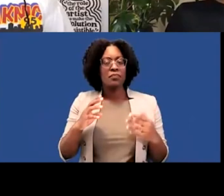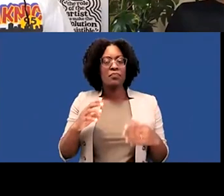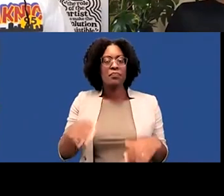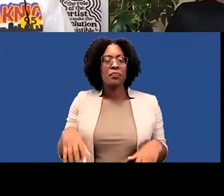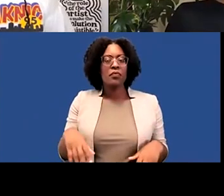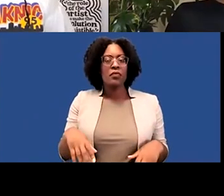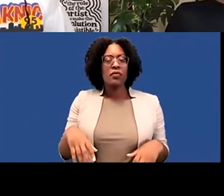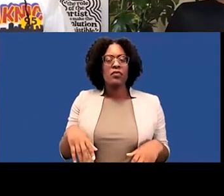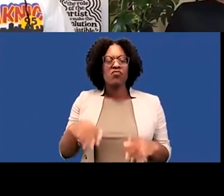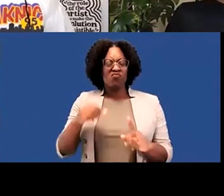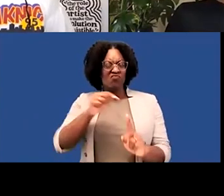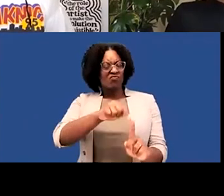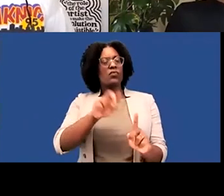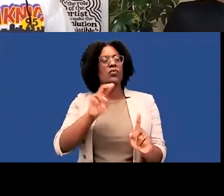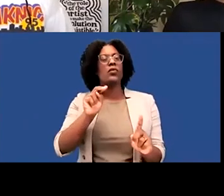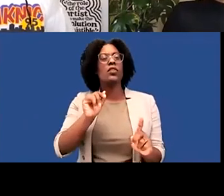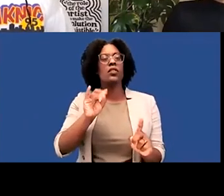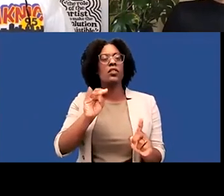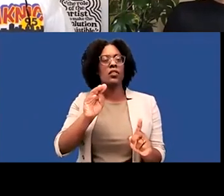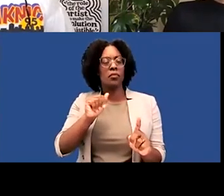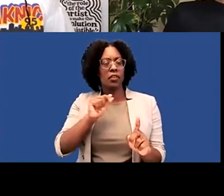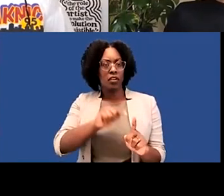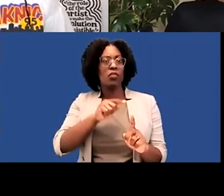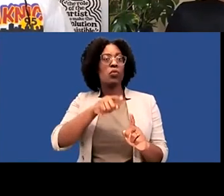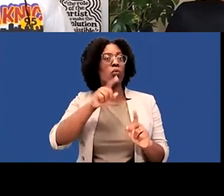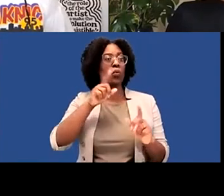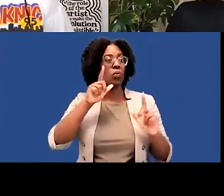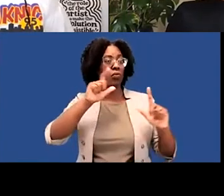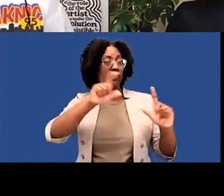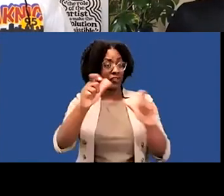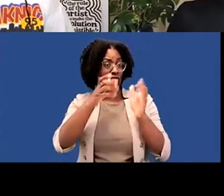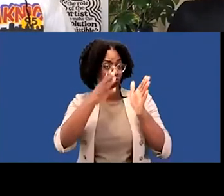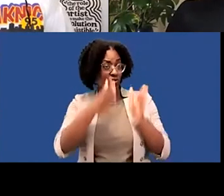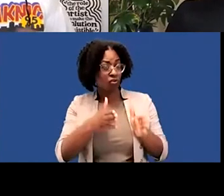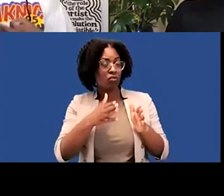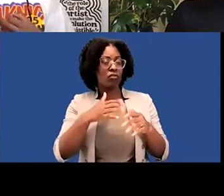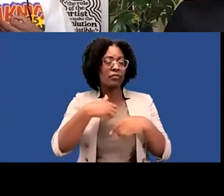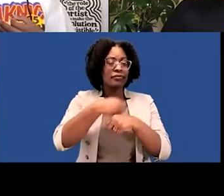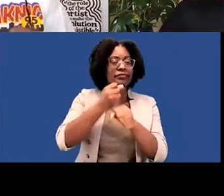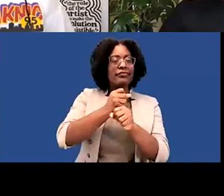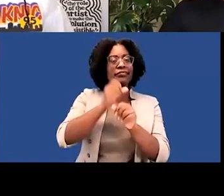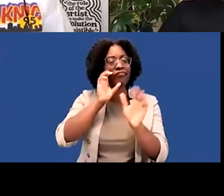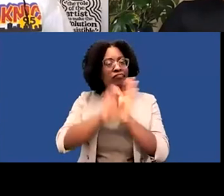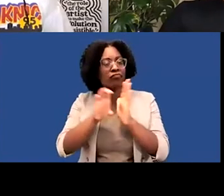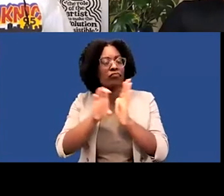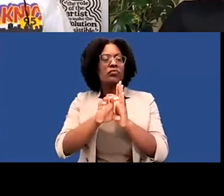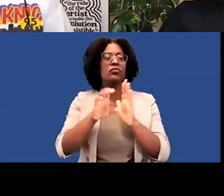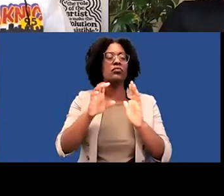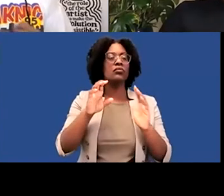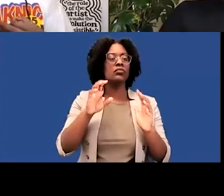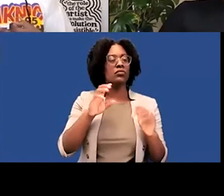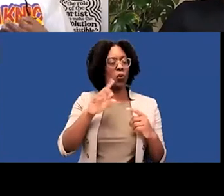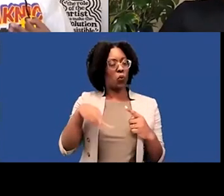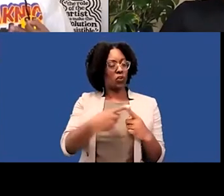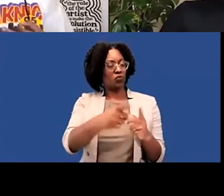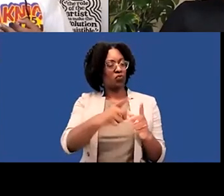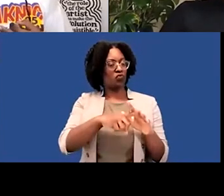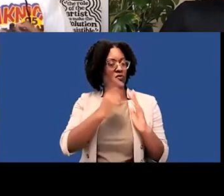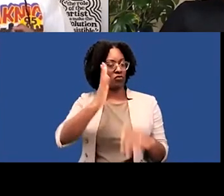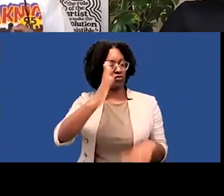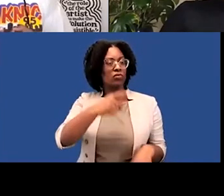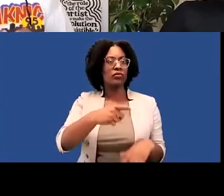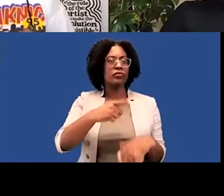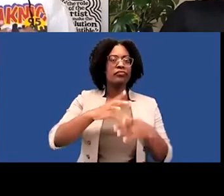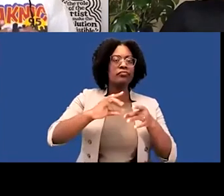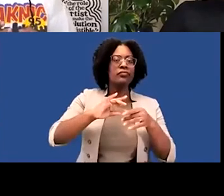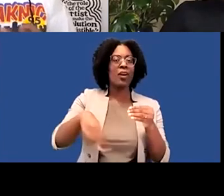being an image maker, if you could talk a little bit about, because you were, when you started your presentation, you were talking about a sensitivity around location